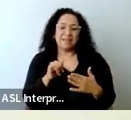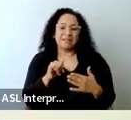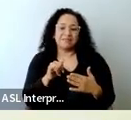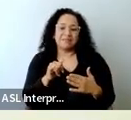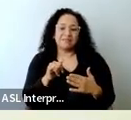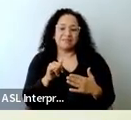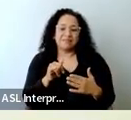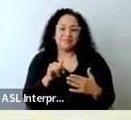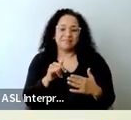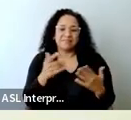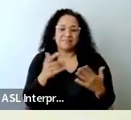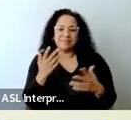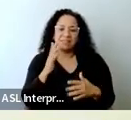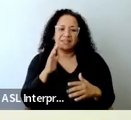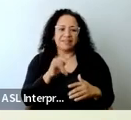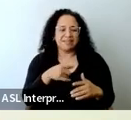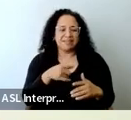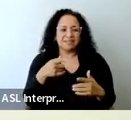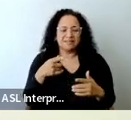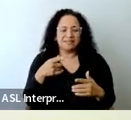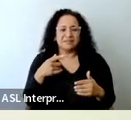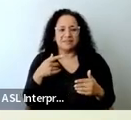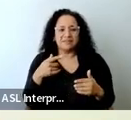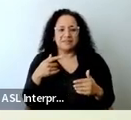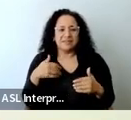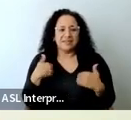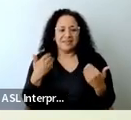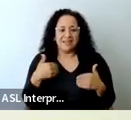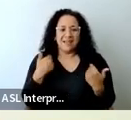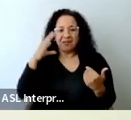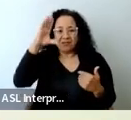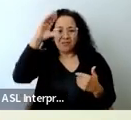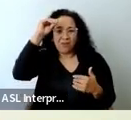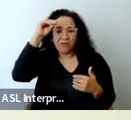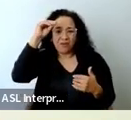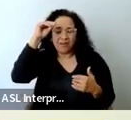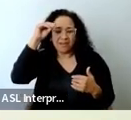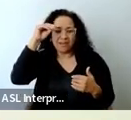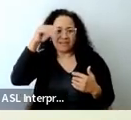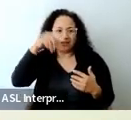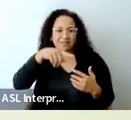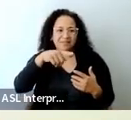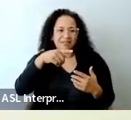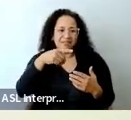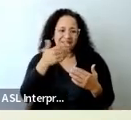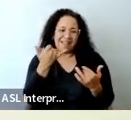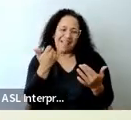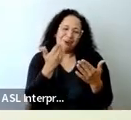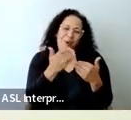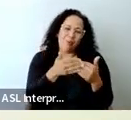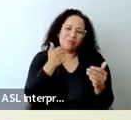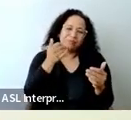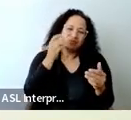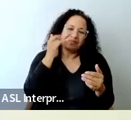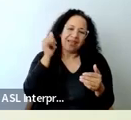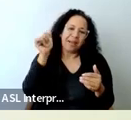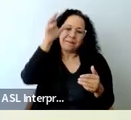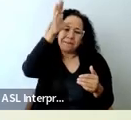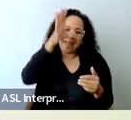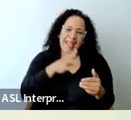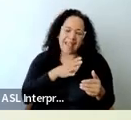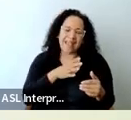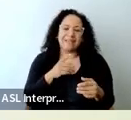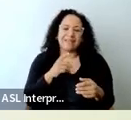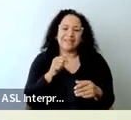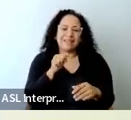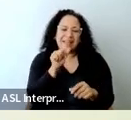know, this young boy, he's closer to a man now. It doesn't make sense for